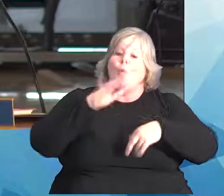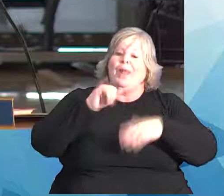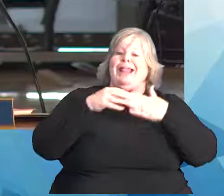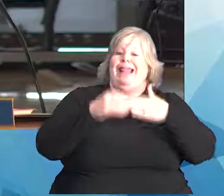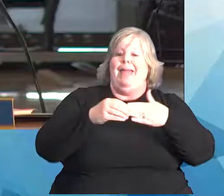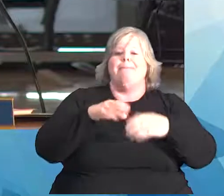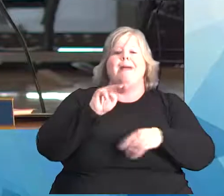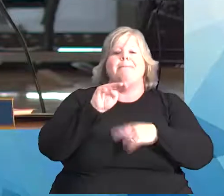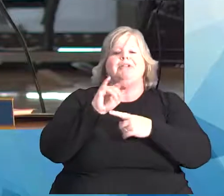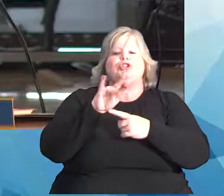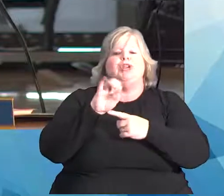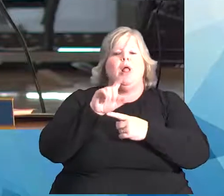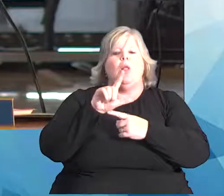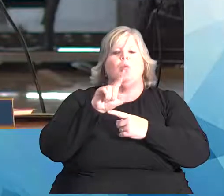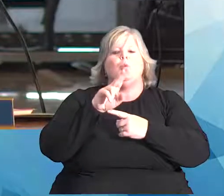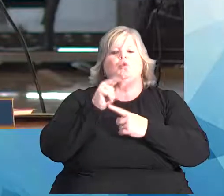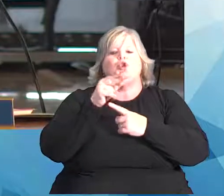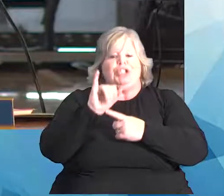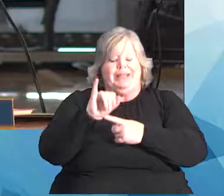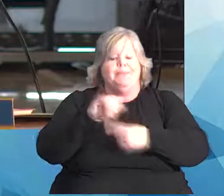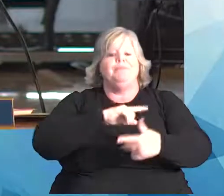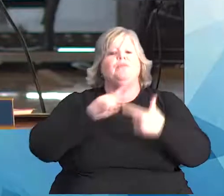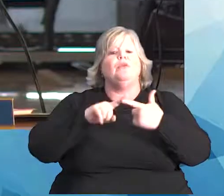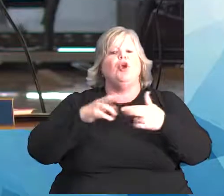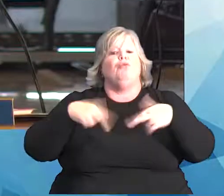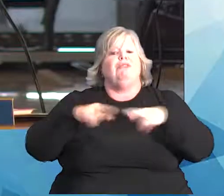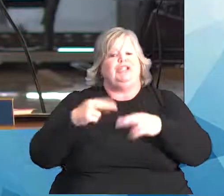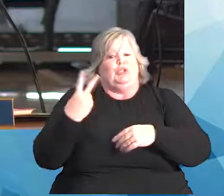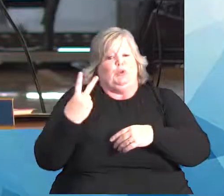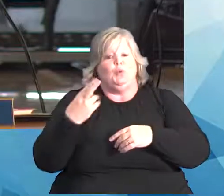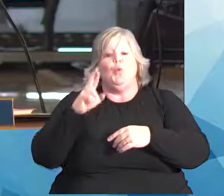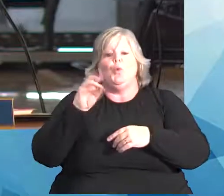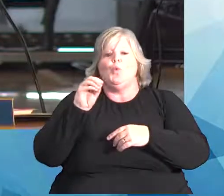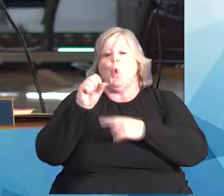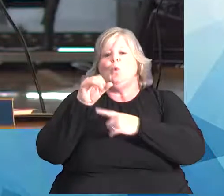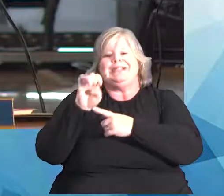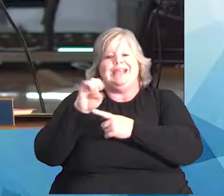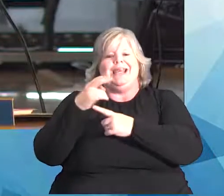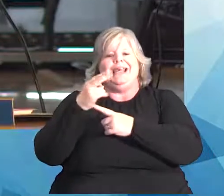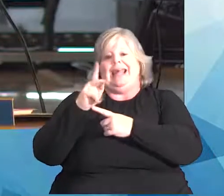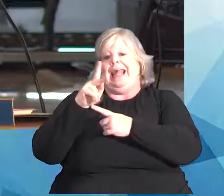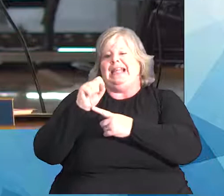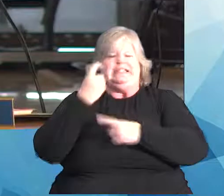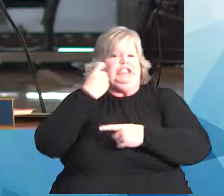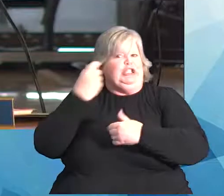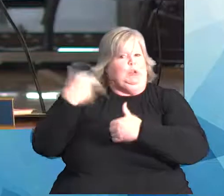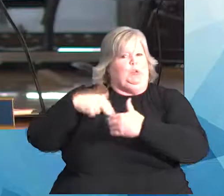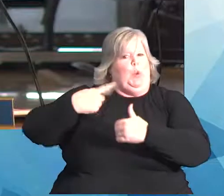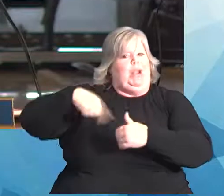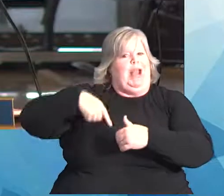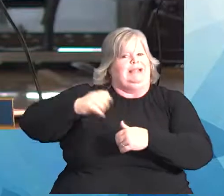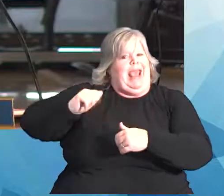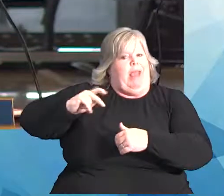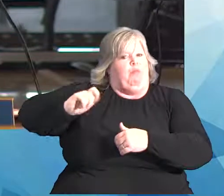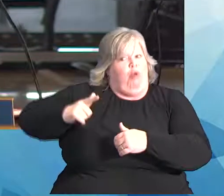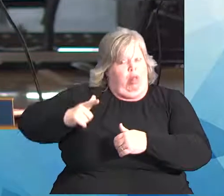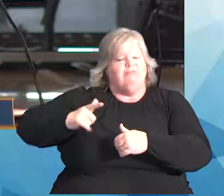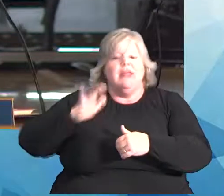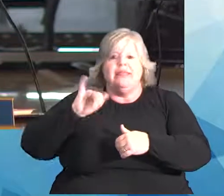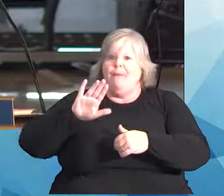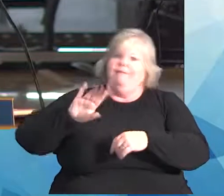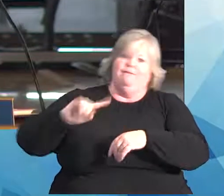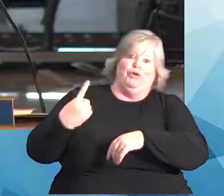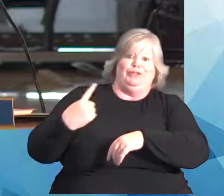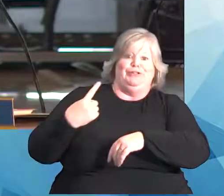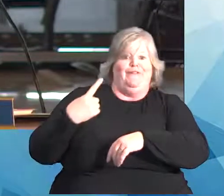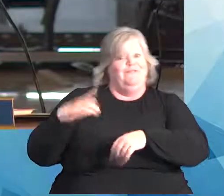Region 2 will be led by Rosie Hicks, who joined us in April of this year. This will be her first full